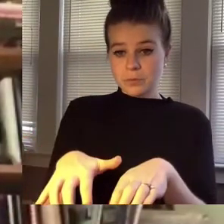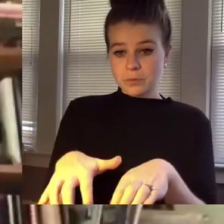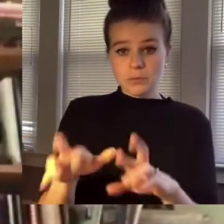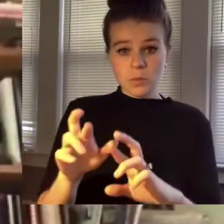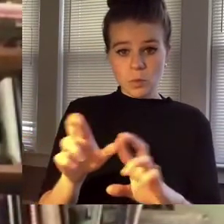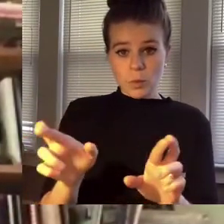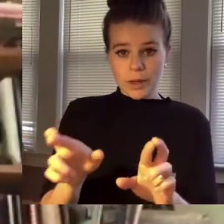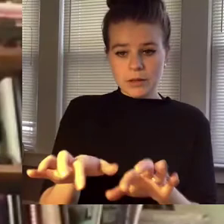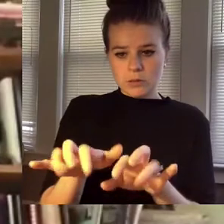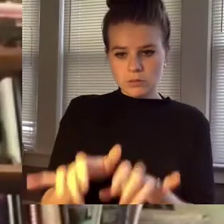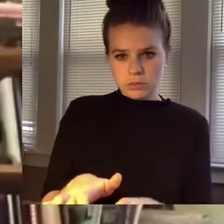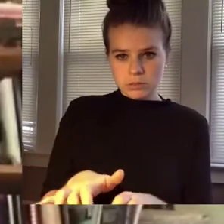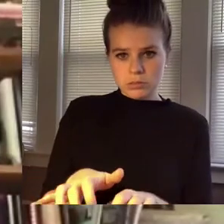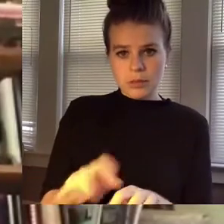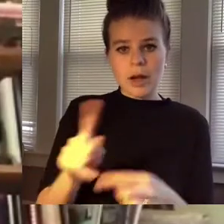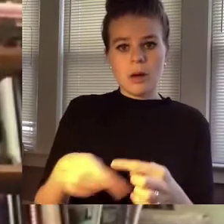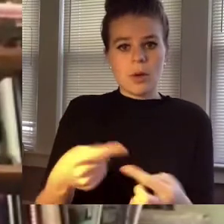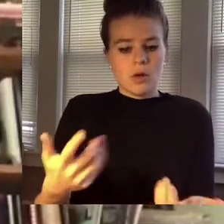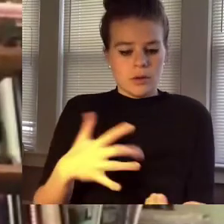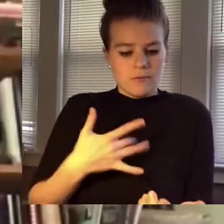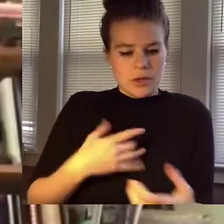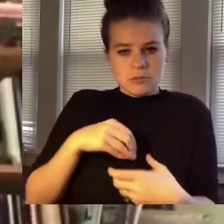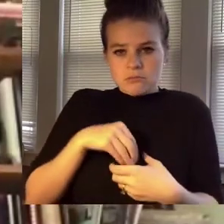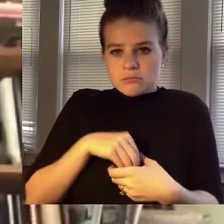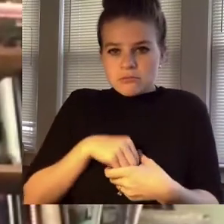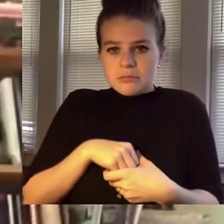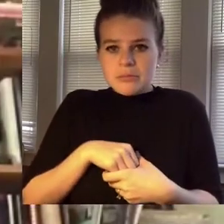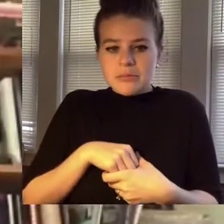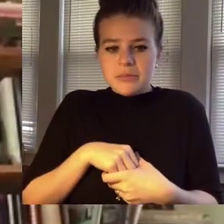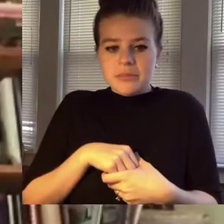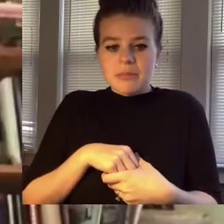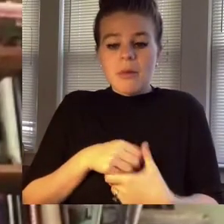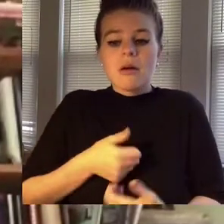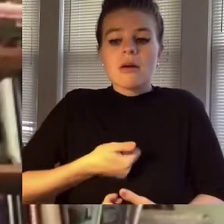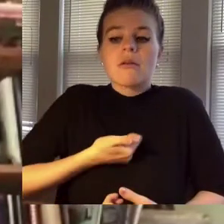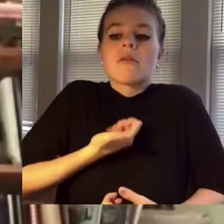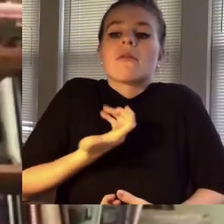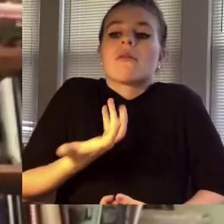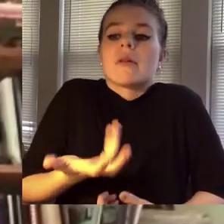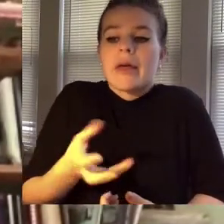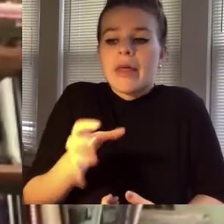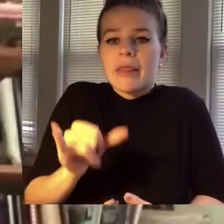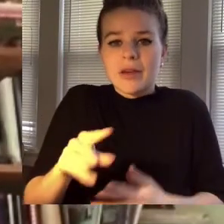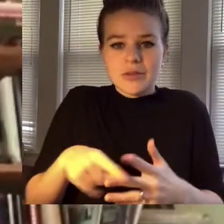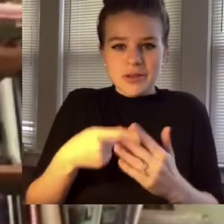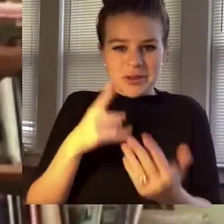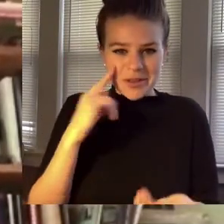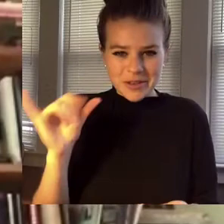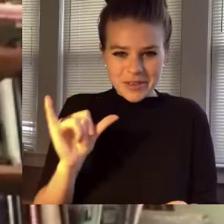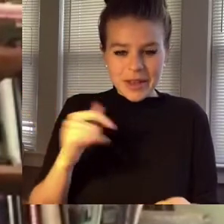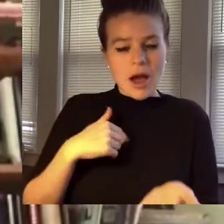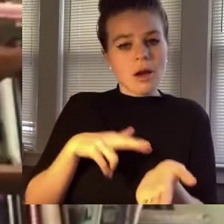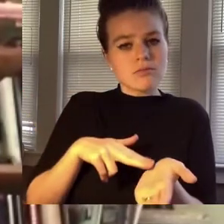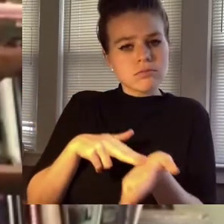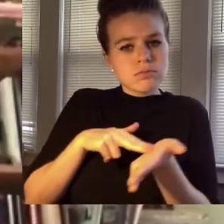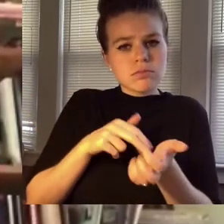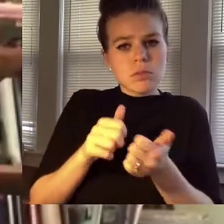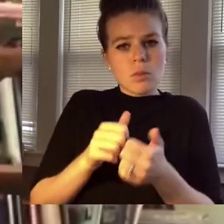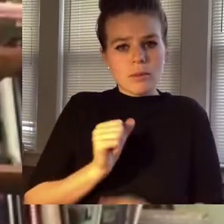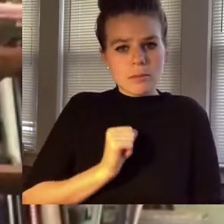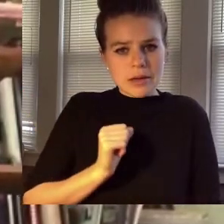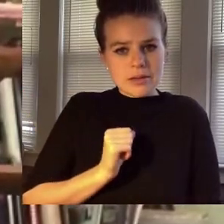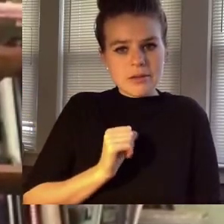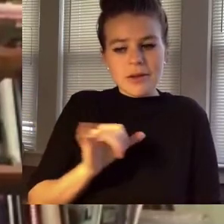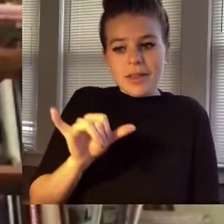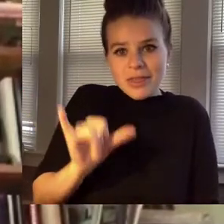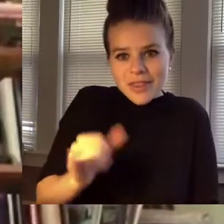myself. And this is what it started to look like. I'm checking in on myself because that's why I